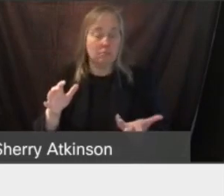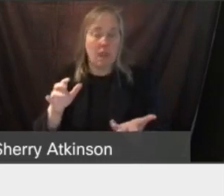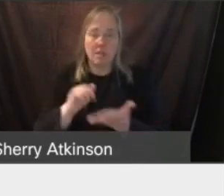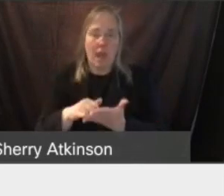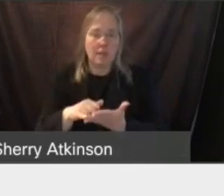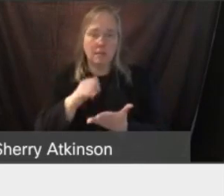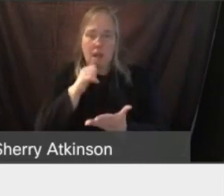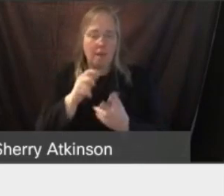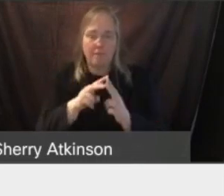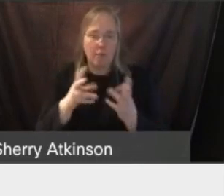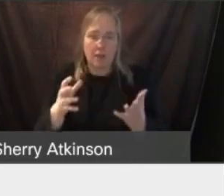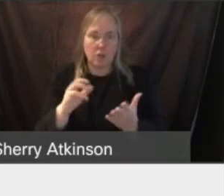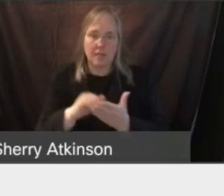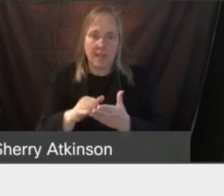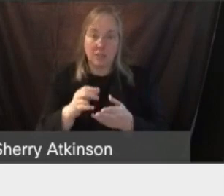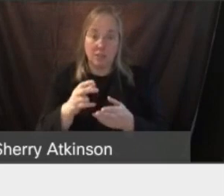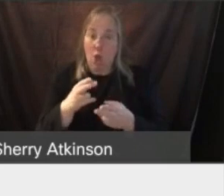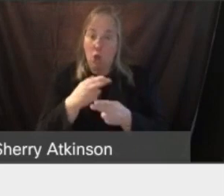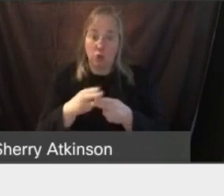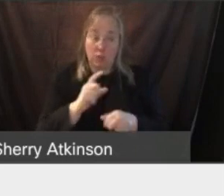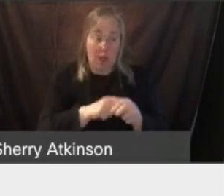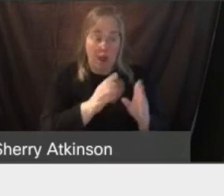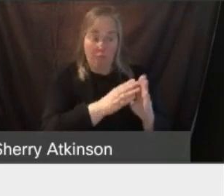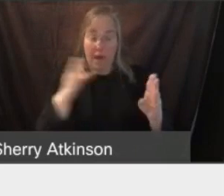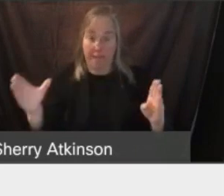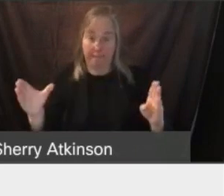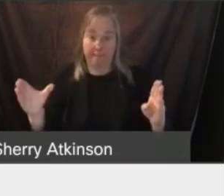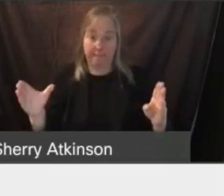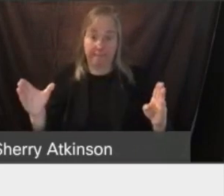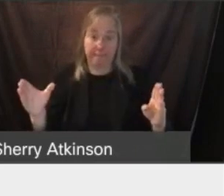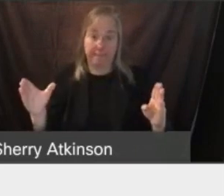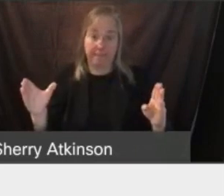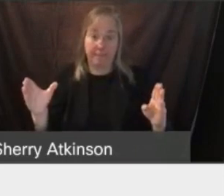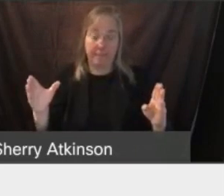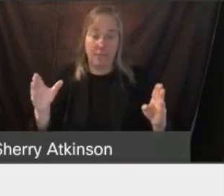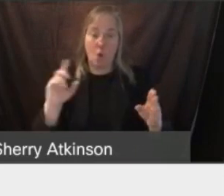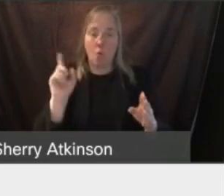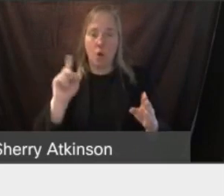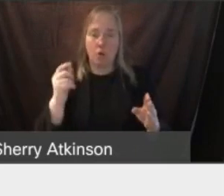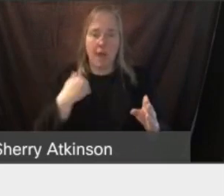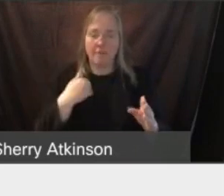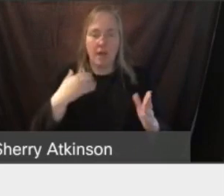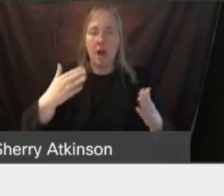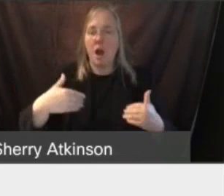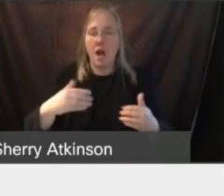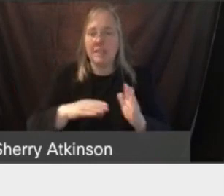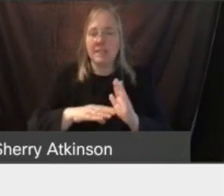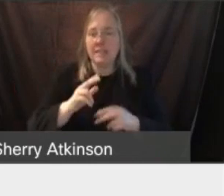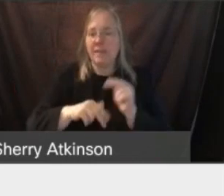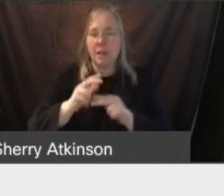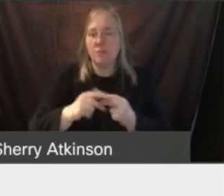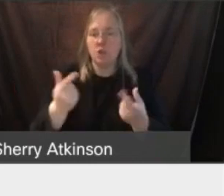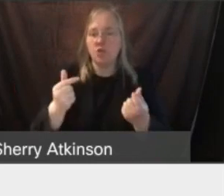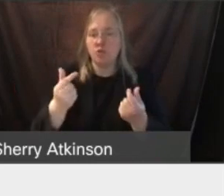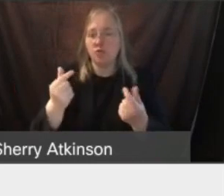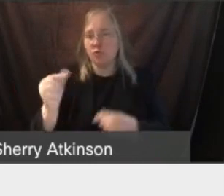much. That's a short time frame, right? Where you're in a undeveloped greenfields kind of development